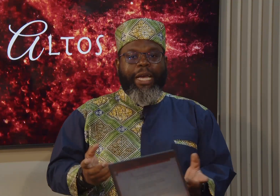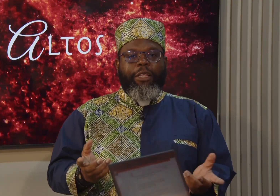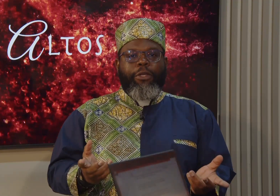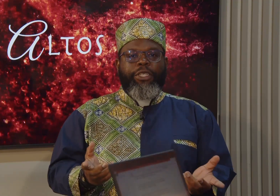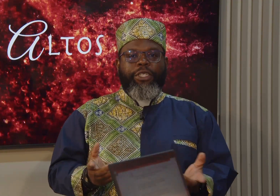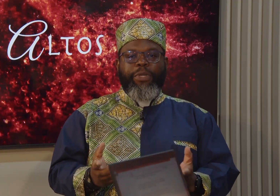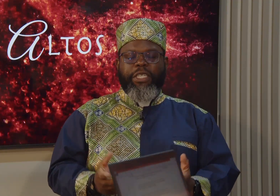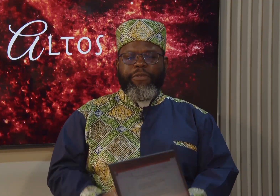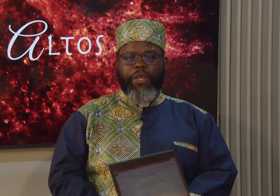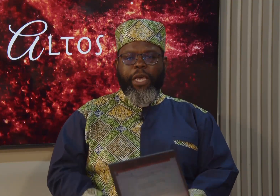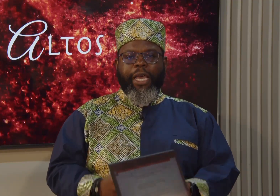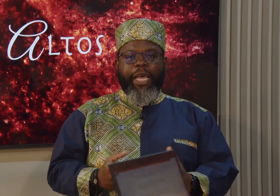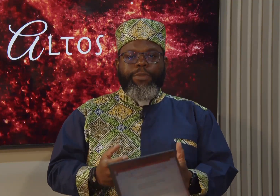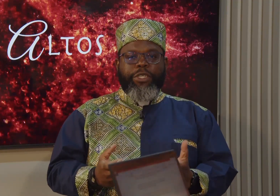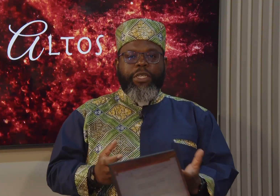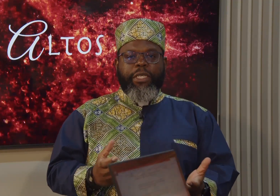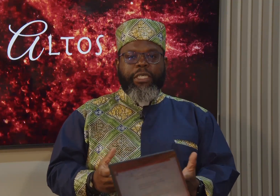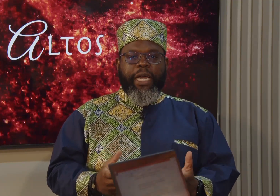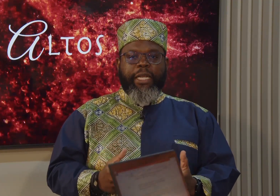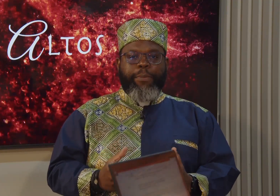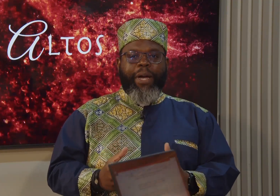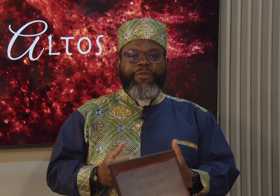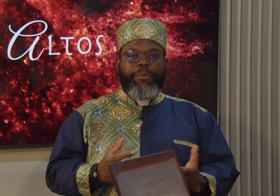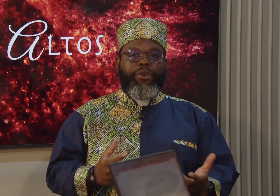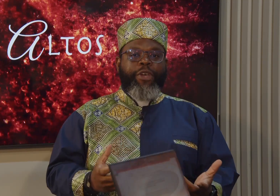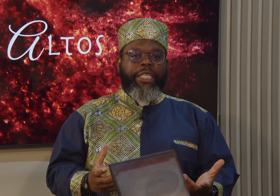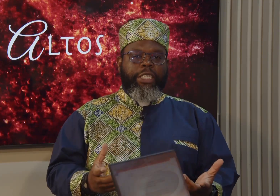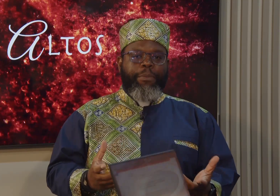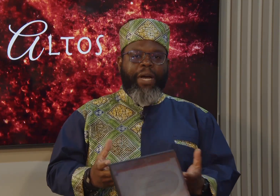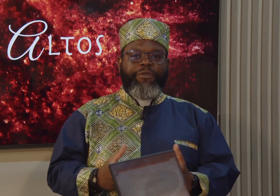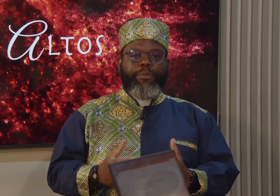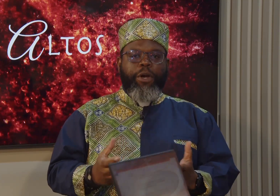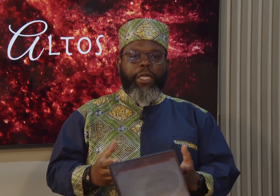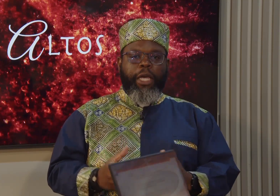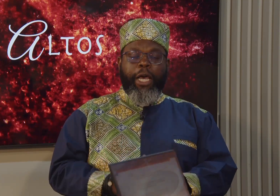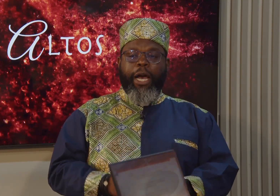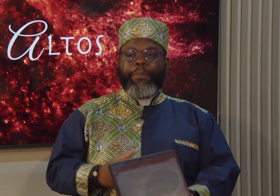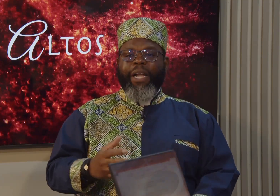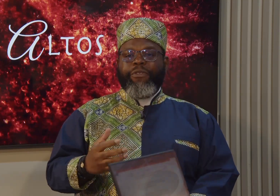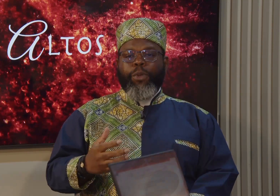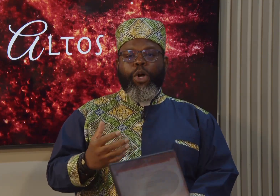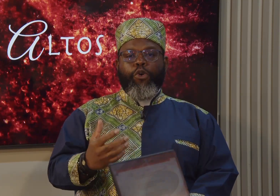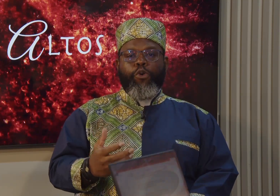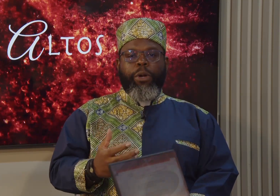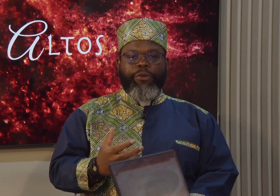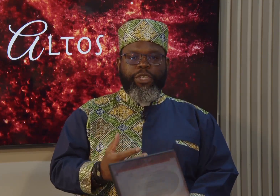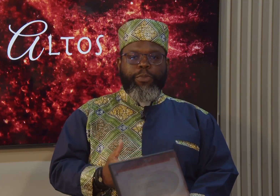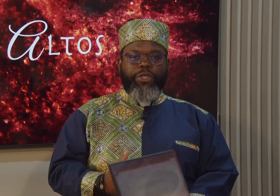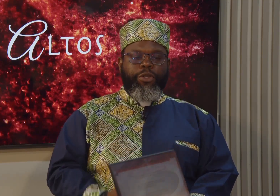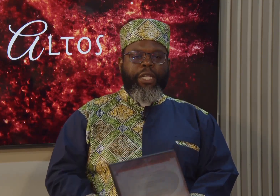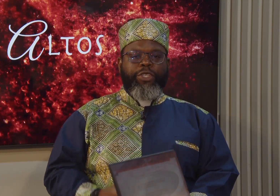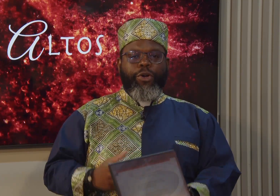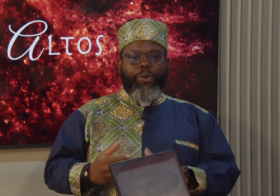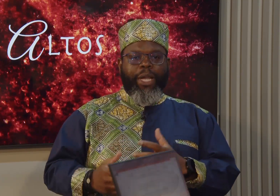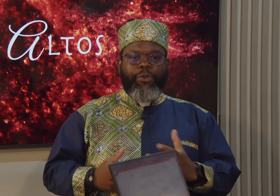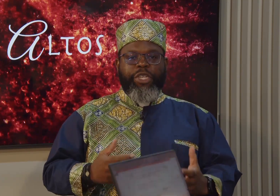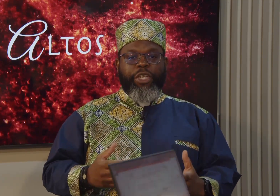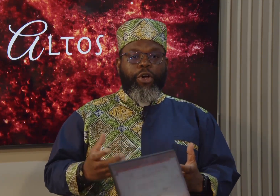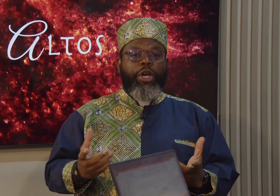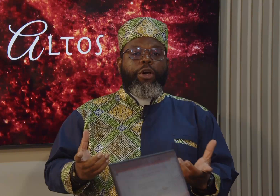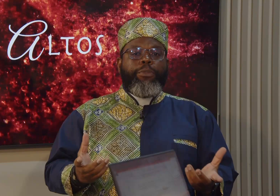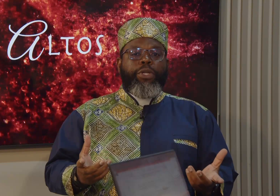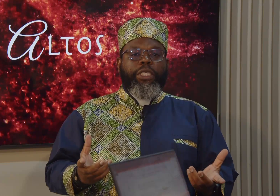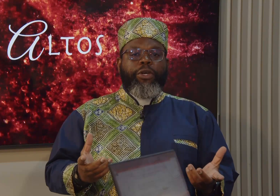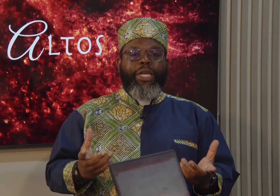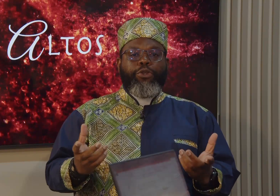impossible. Catholicism itself helps us to understand that apart from grace, apart from God, apart from our co-responsibility or collaboration